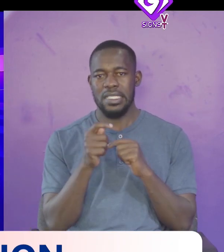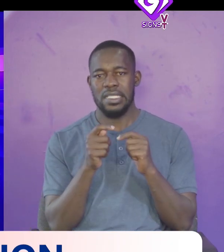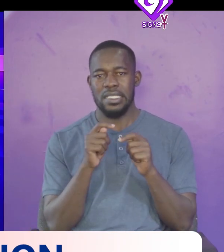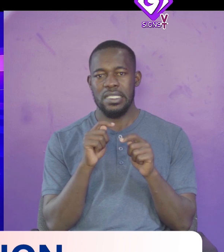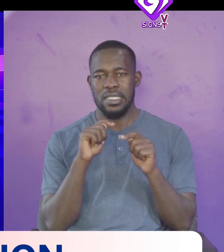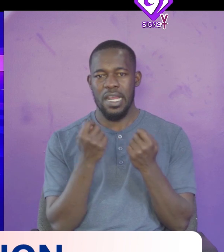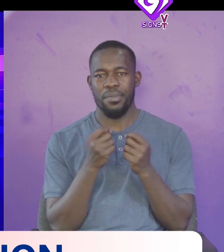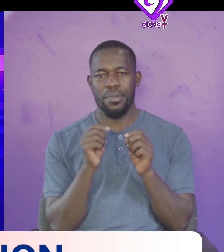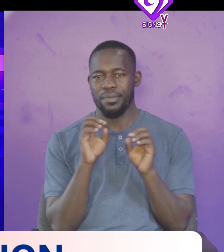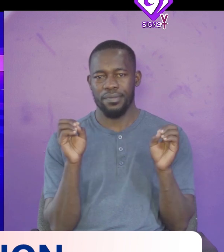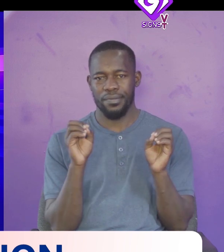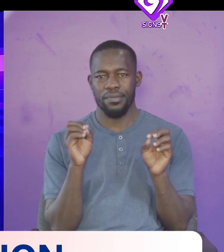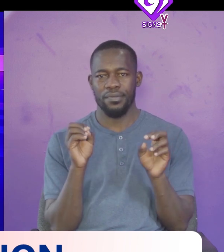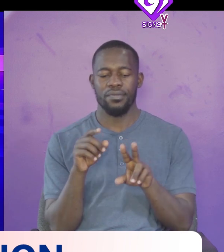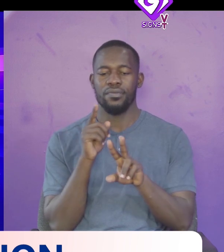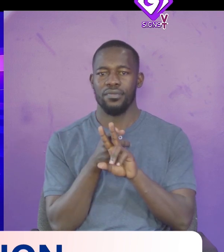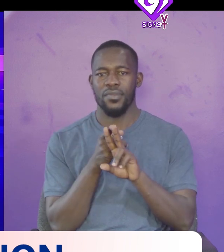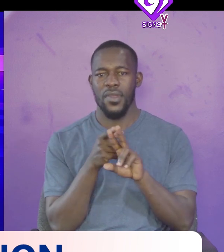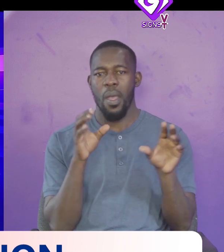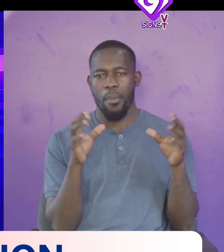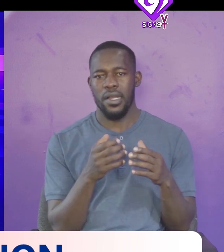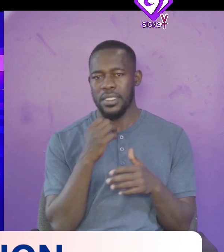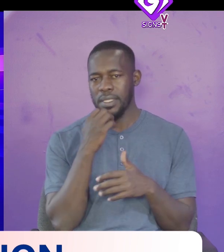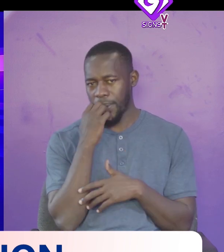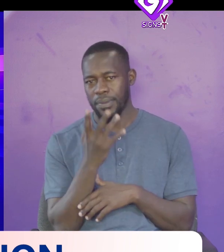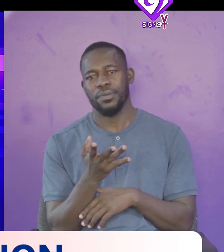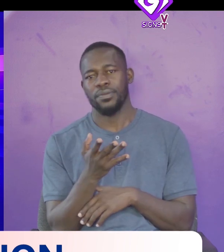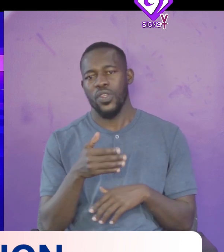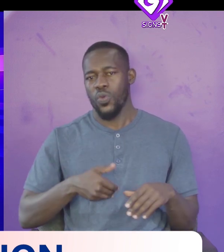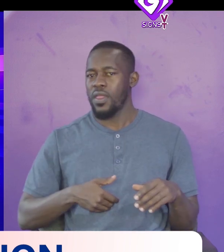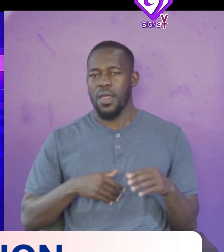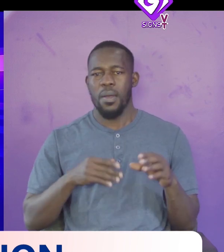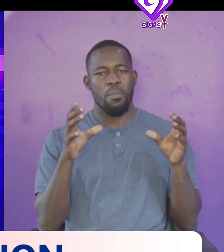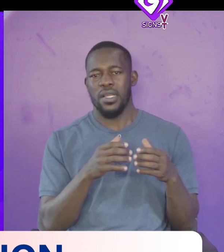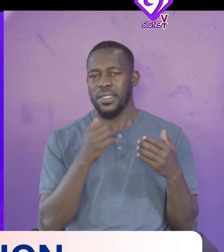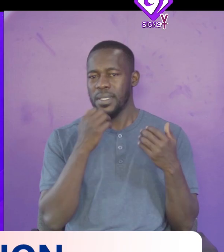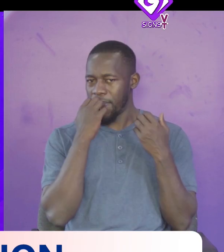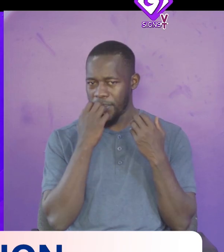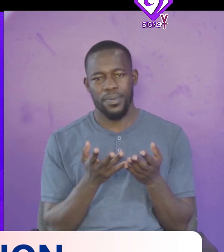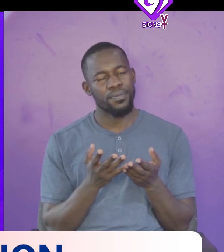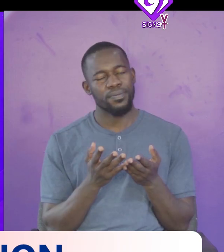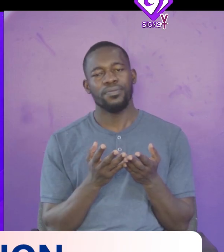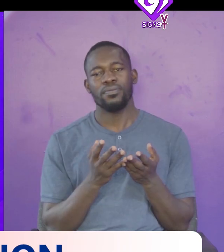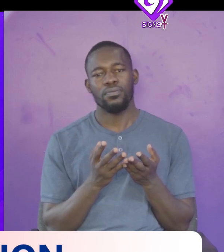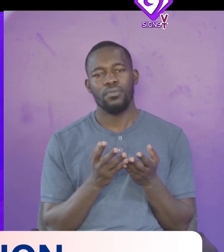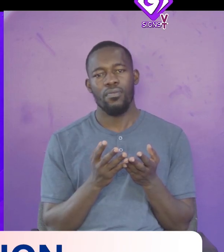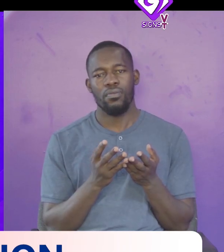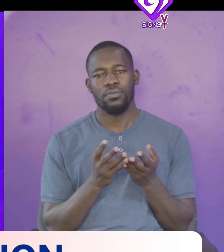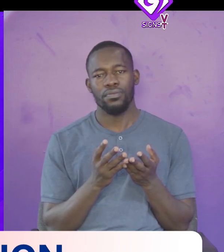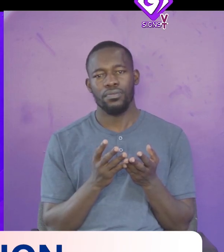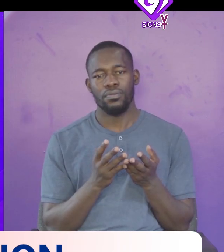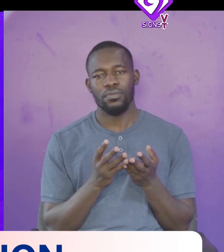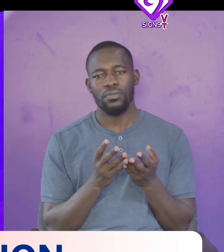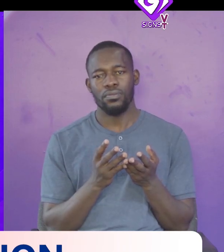third question? Partyless. Partyless. Yeah, Ruto added, the president added leave him alone. Leave him. We don't want those